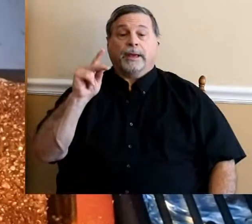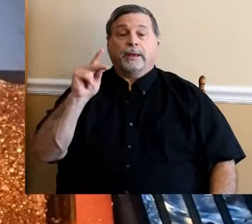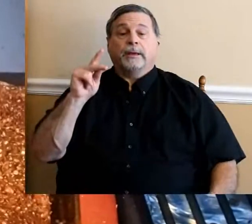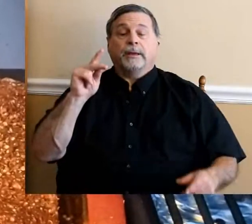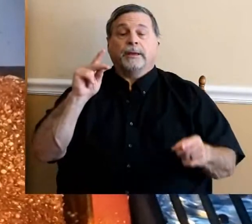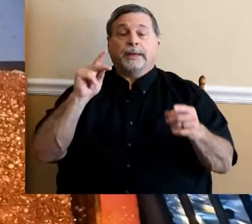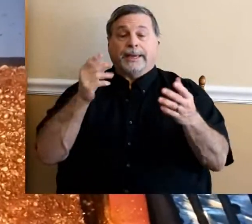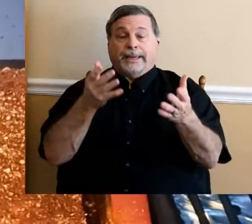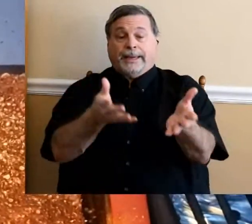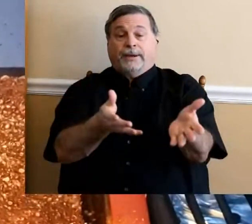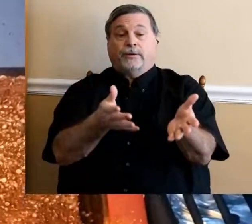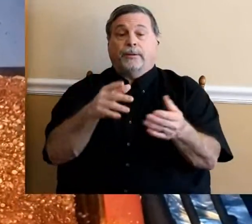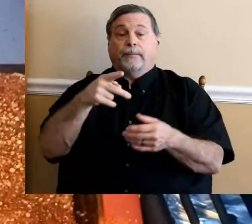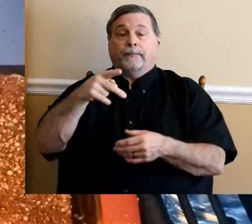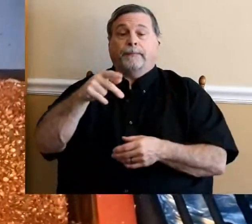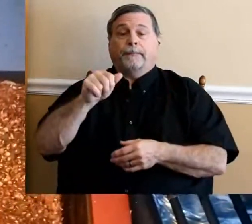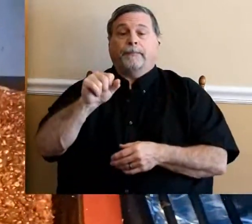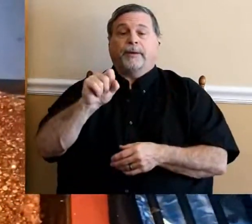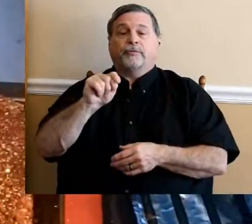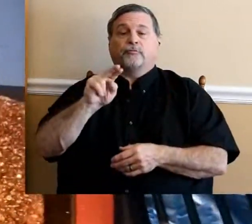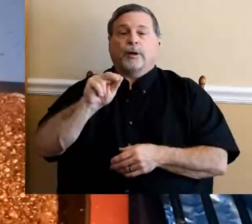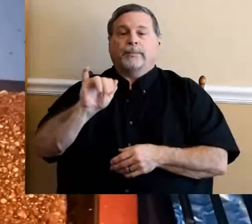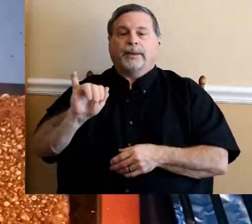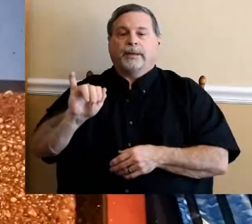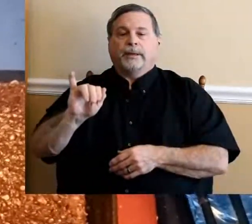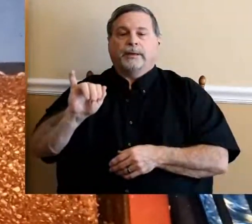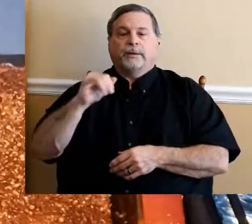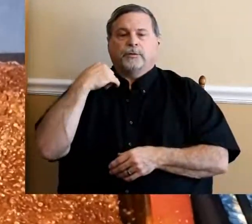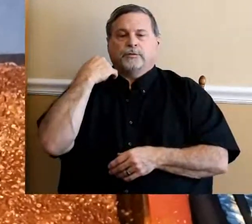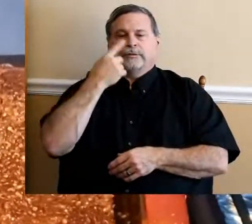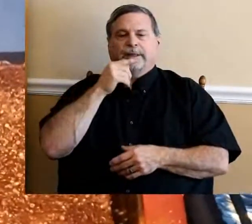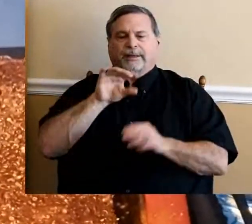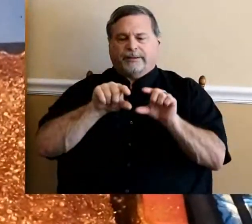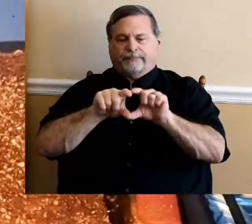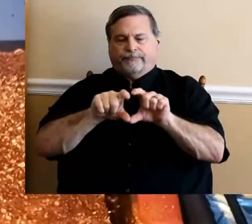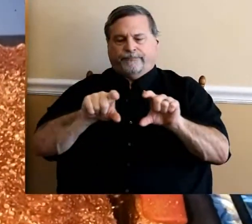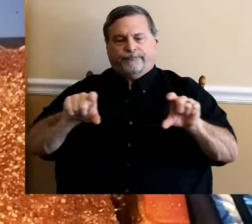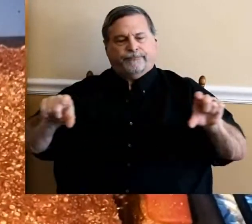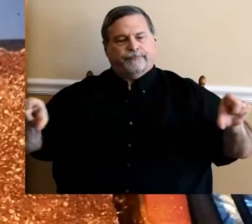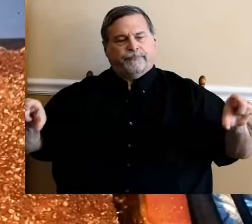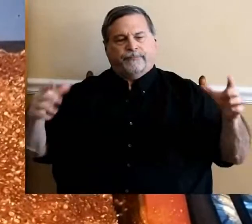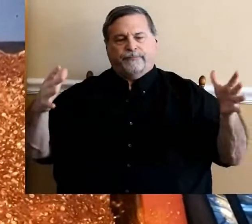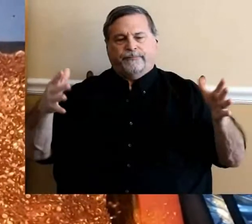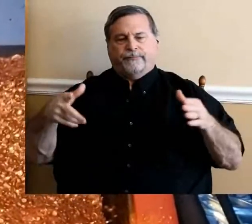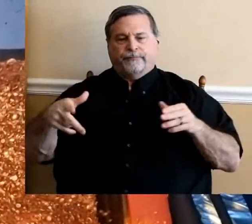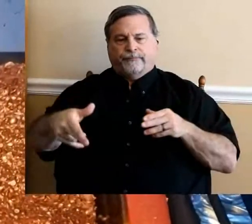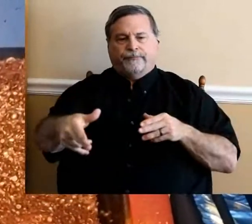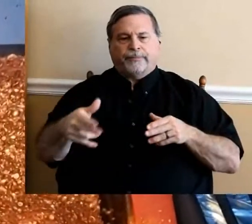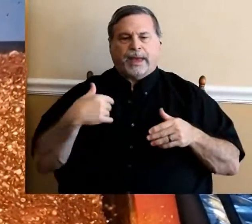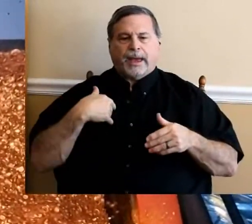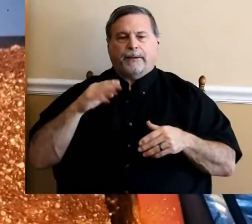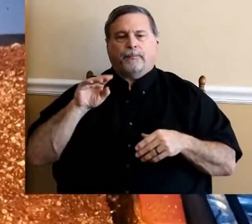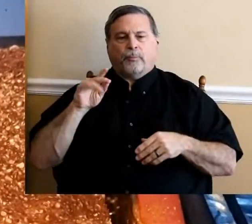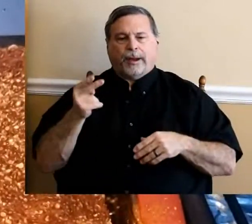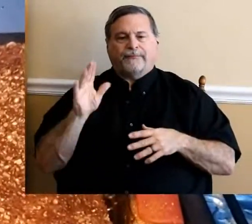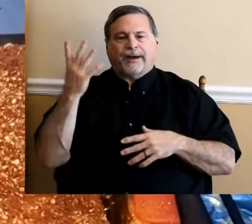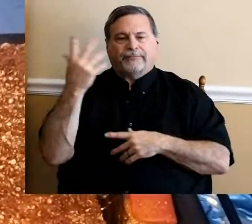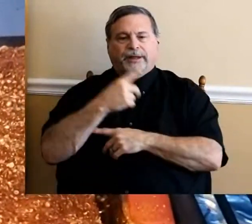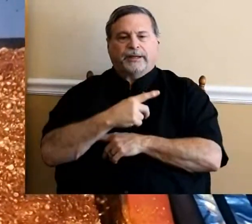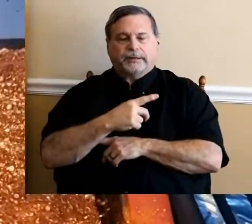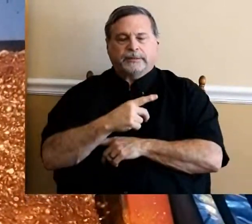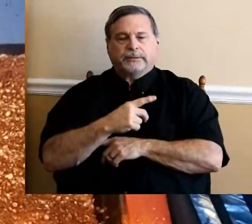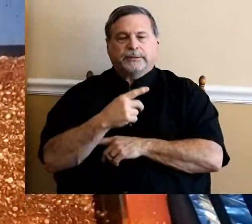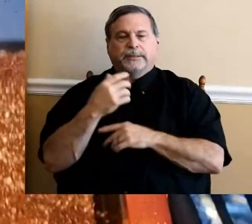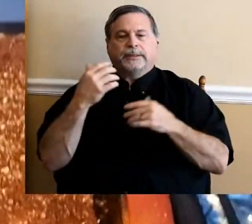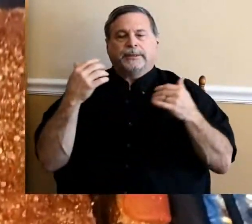Okay folks, so here is the pastrami. Now you can tell it's that flat that we cut, had in the brine for 5